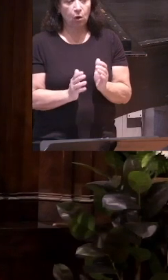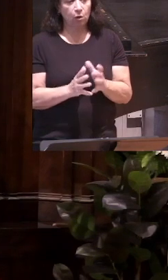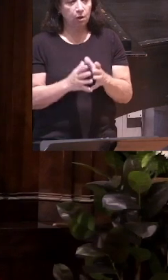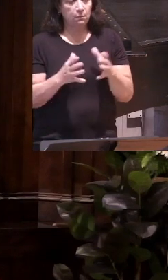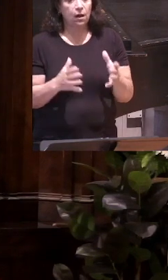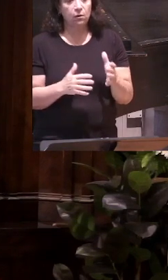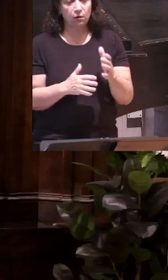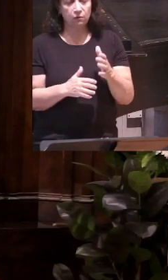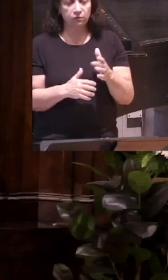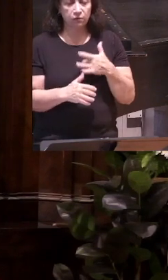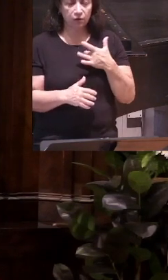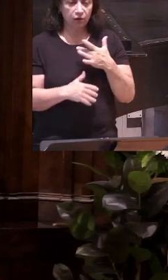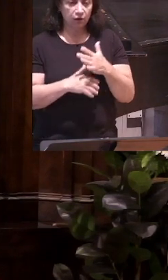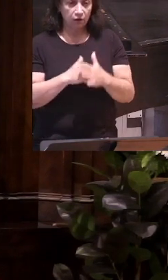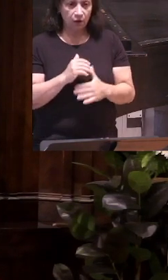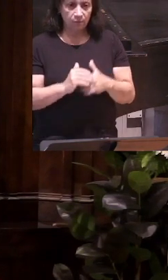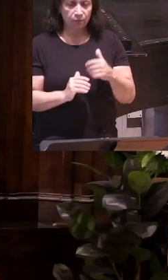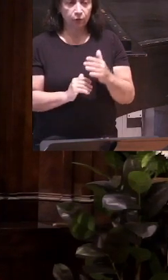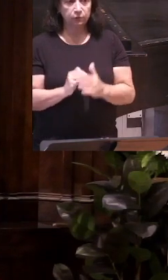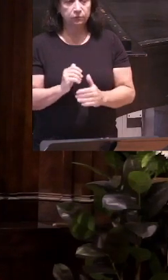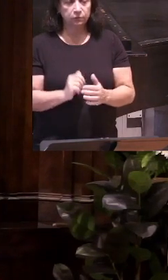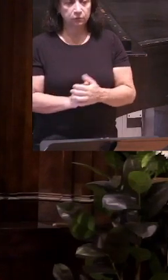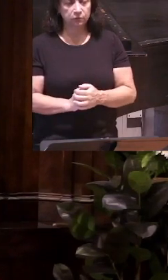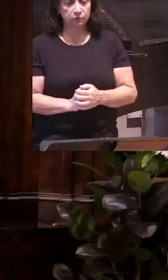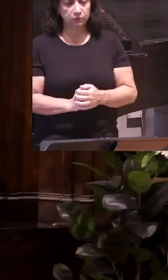measure of comfort.